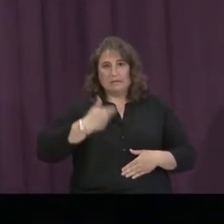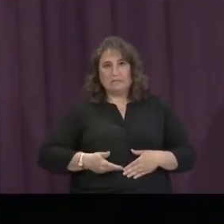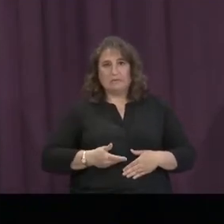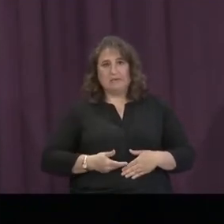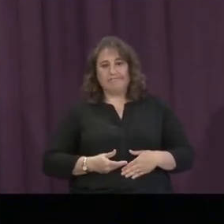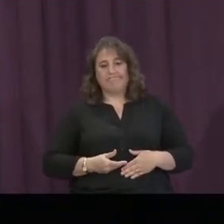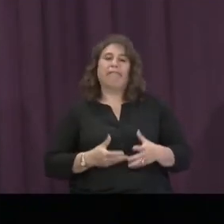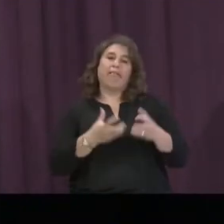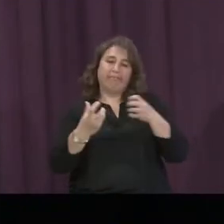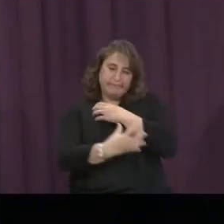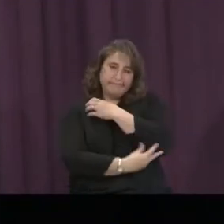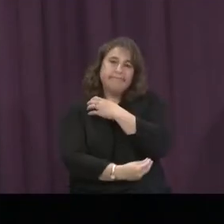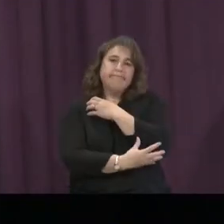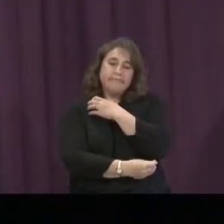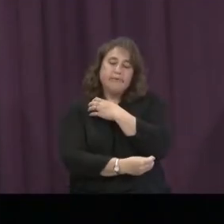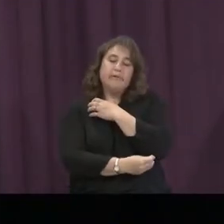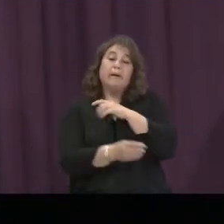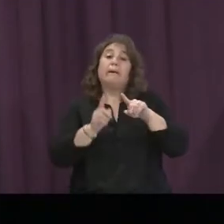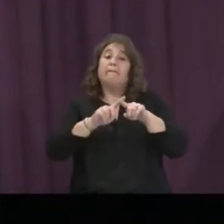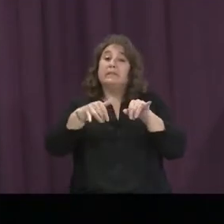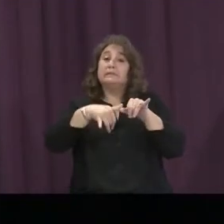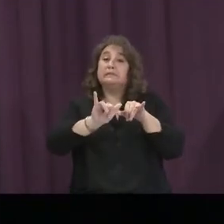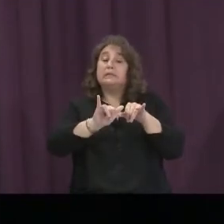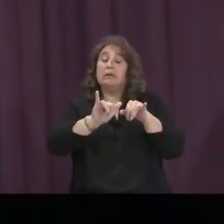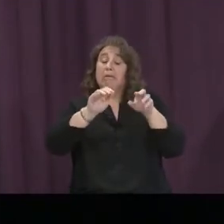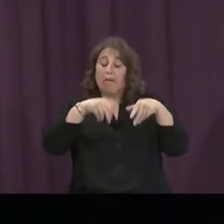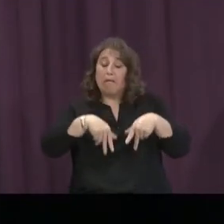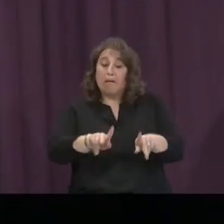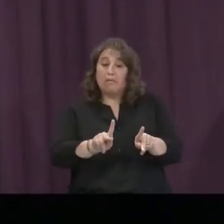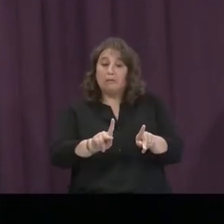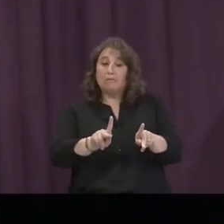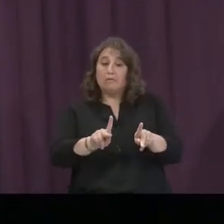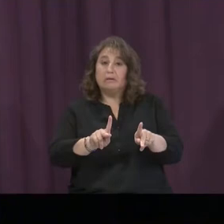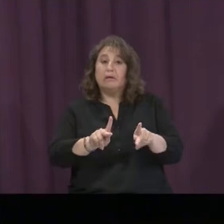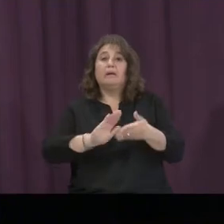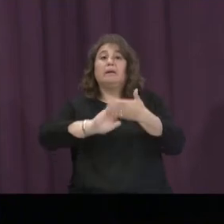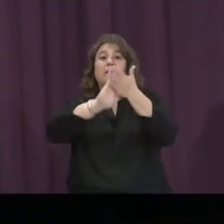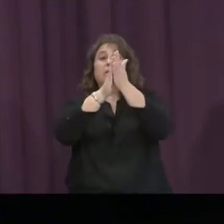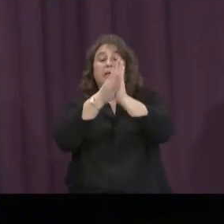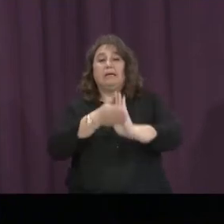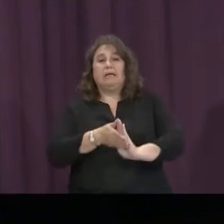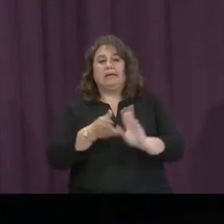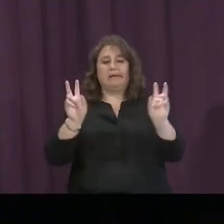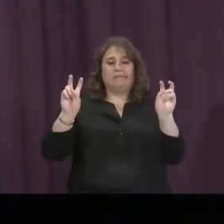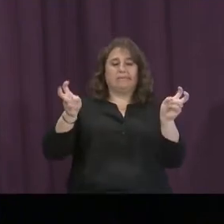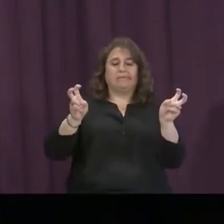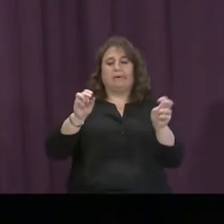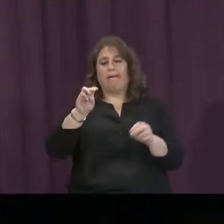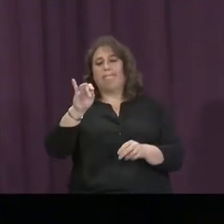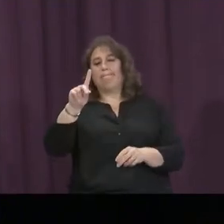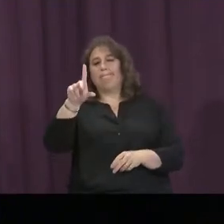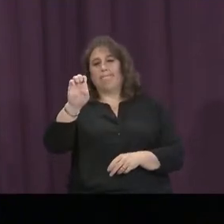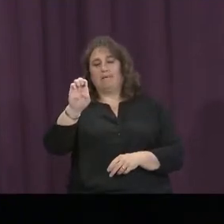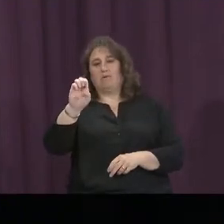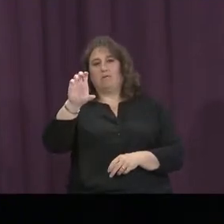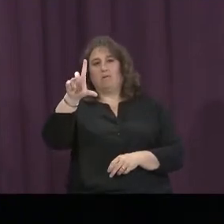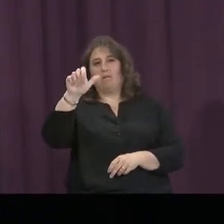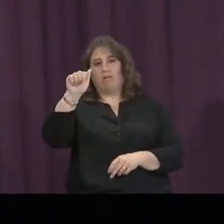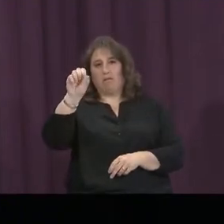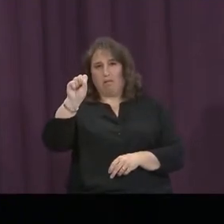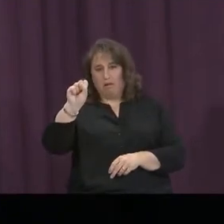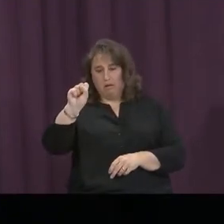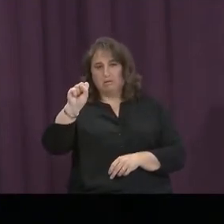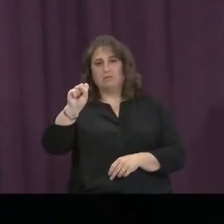poverty coming up, but also some opportunities where became middle class as a family and, um, was able to